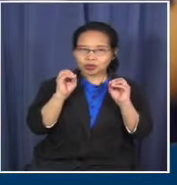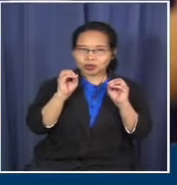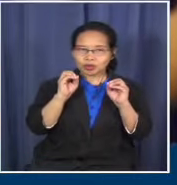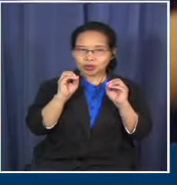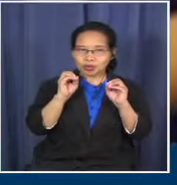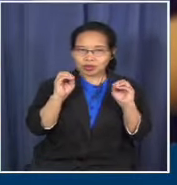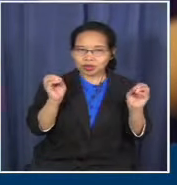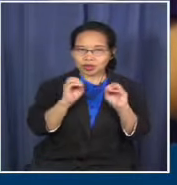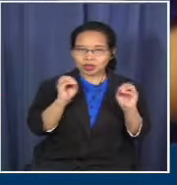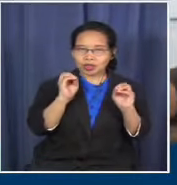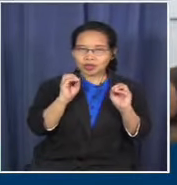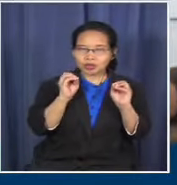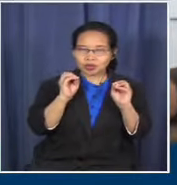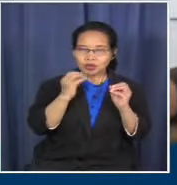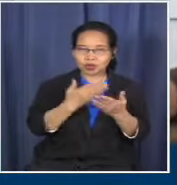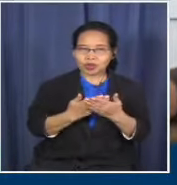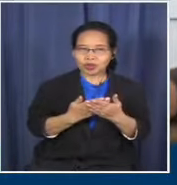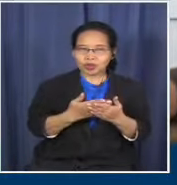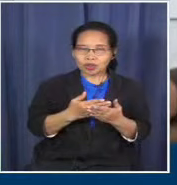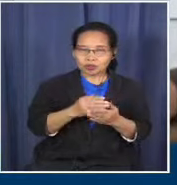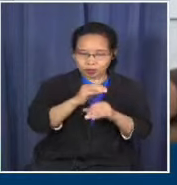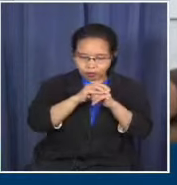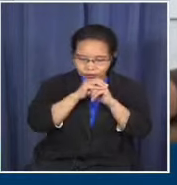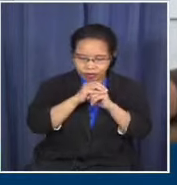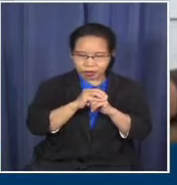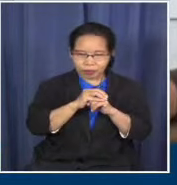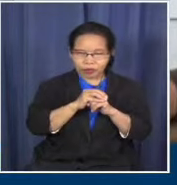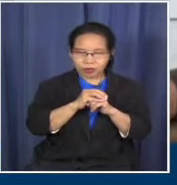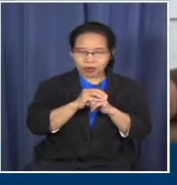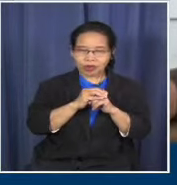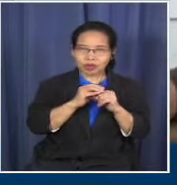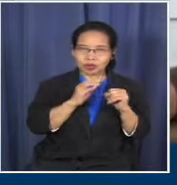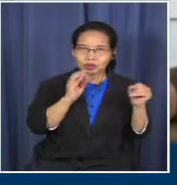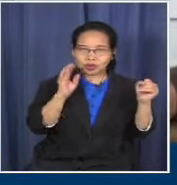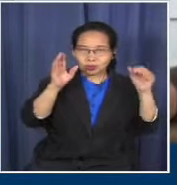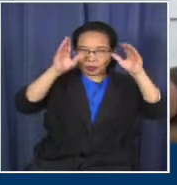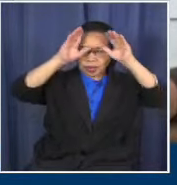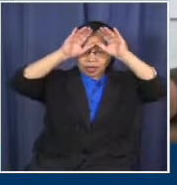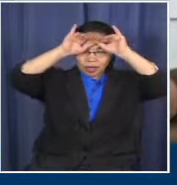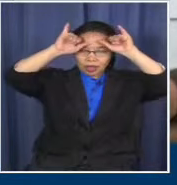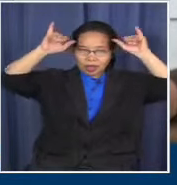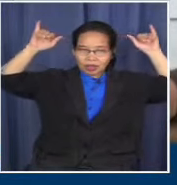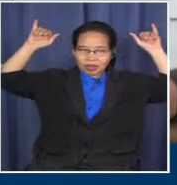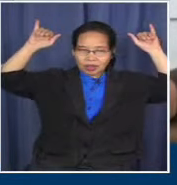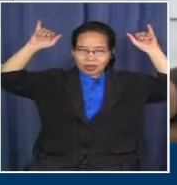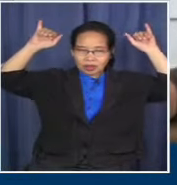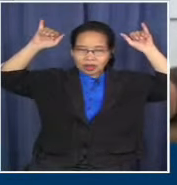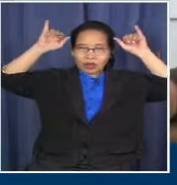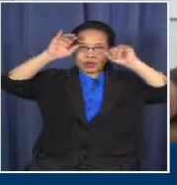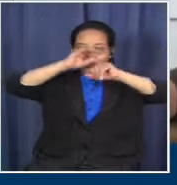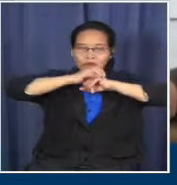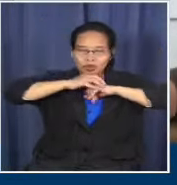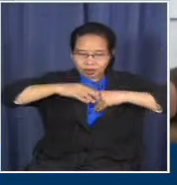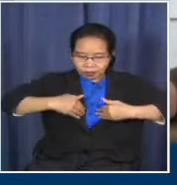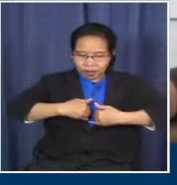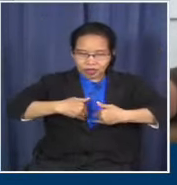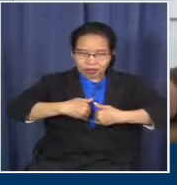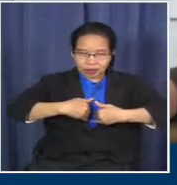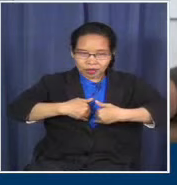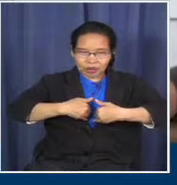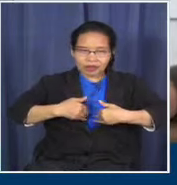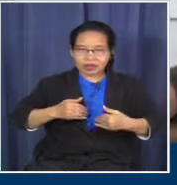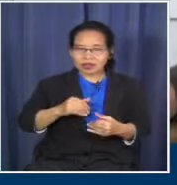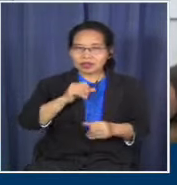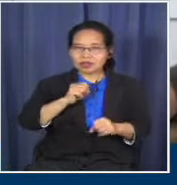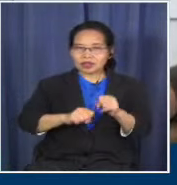not teach you anything good. It is going to teach you to worship cows,